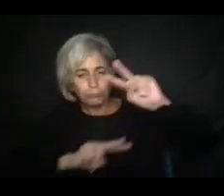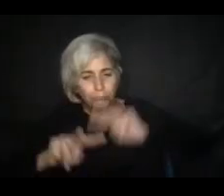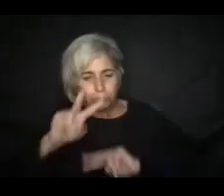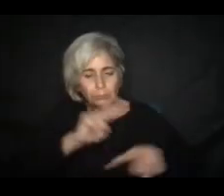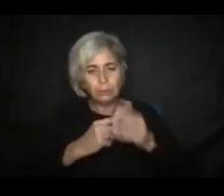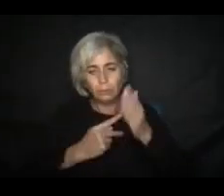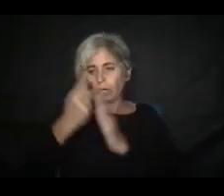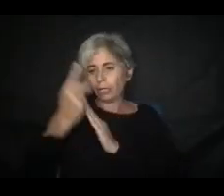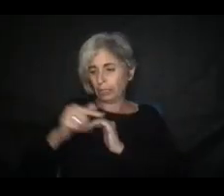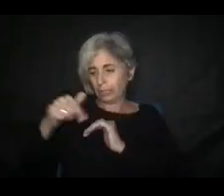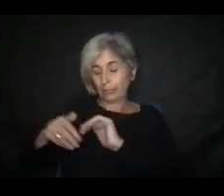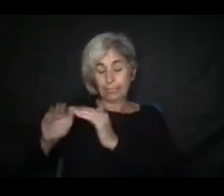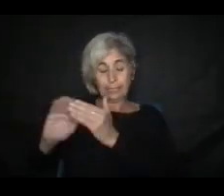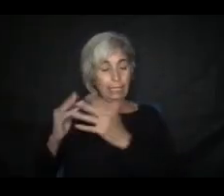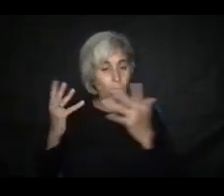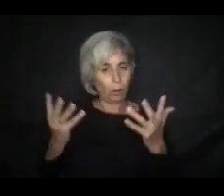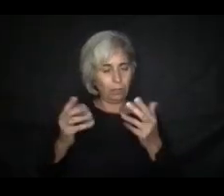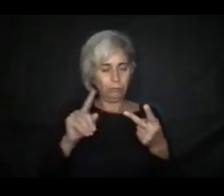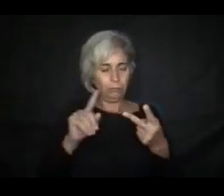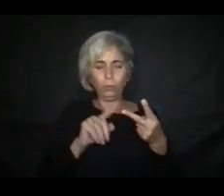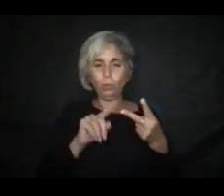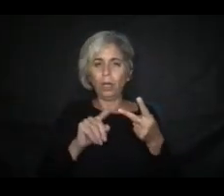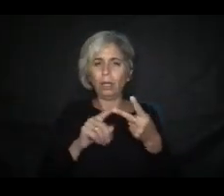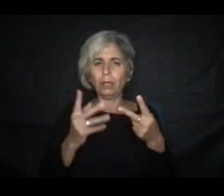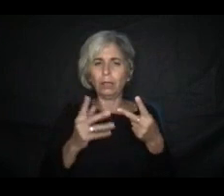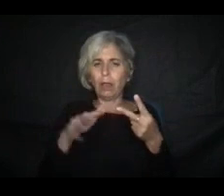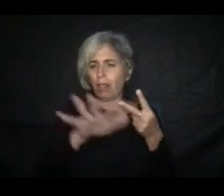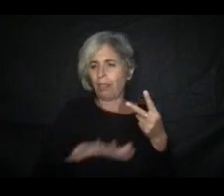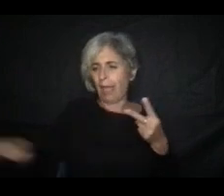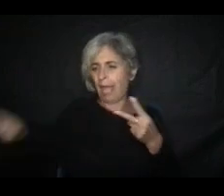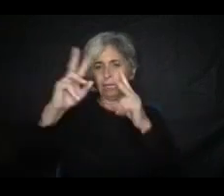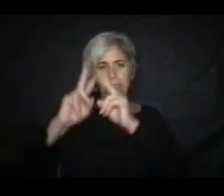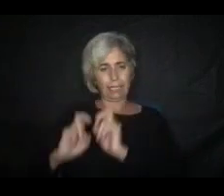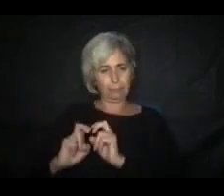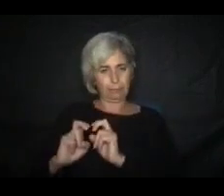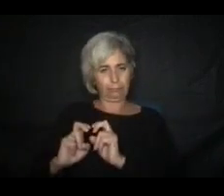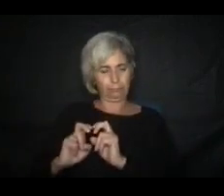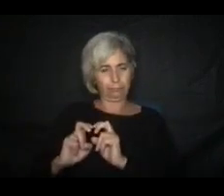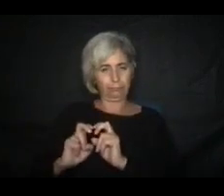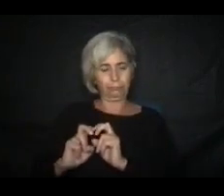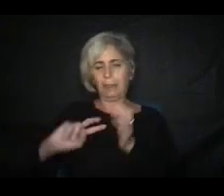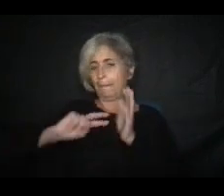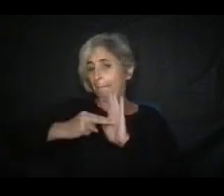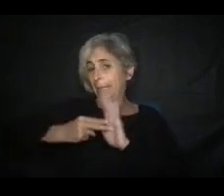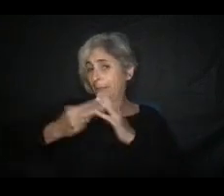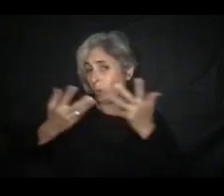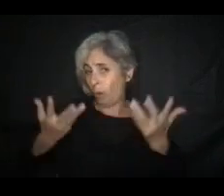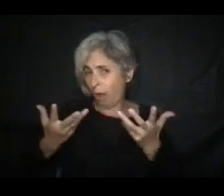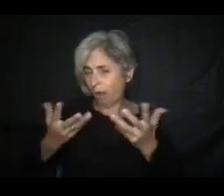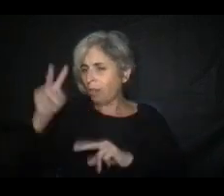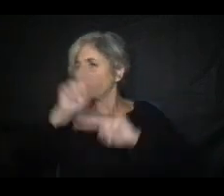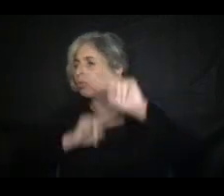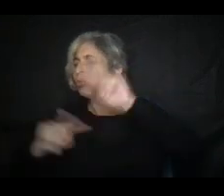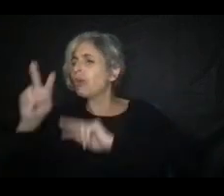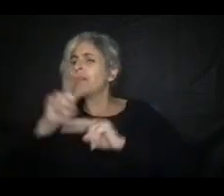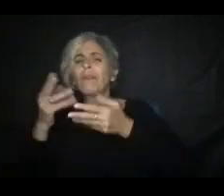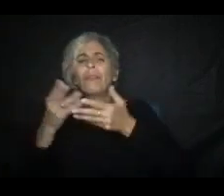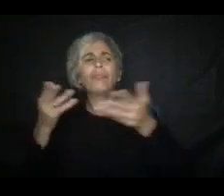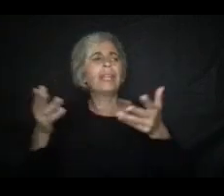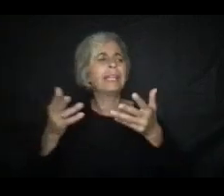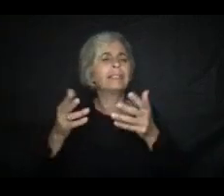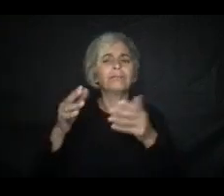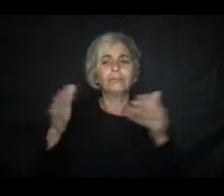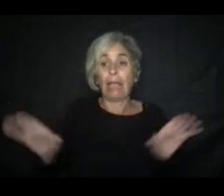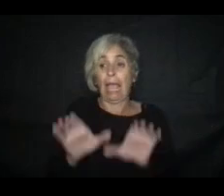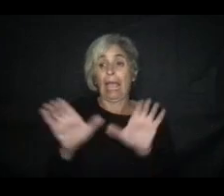the second step we did was to do a land assessment. Essentially, what this assessment did is looked for groupings of active areas